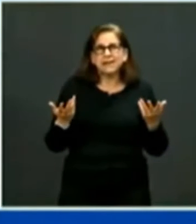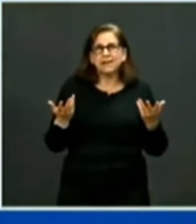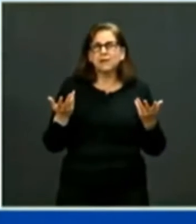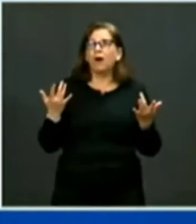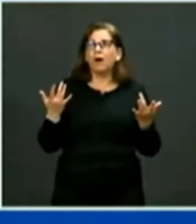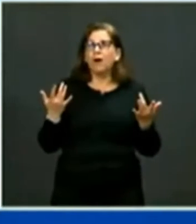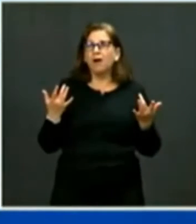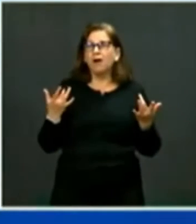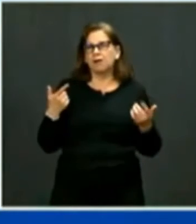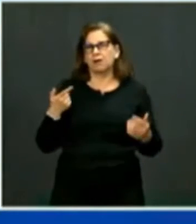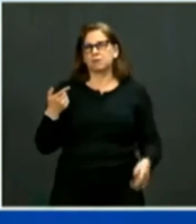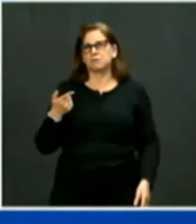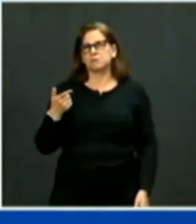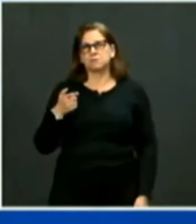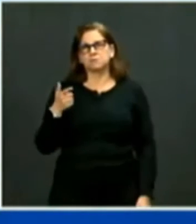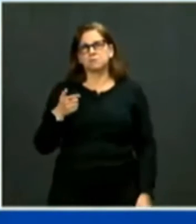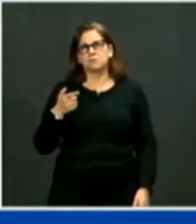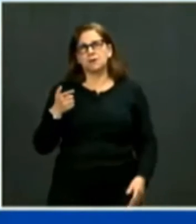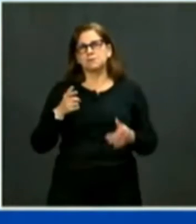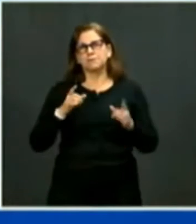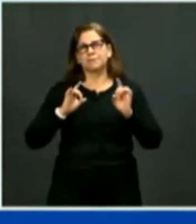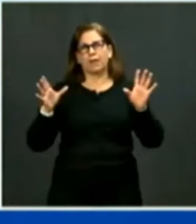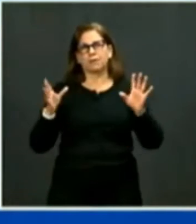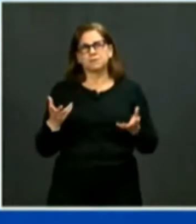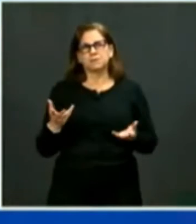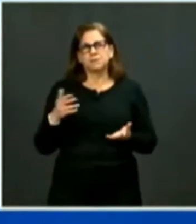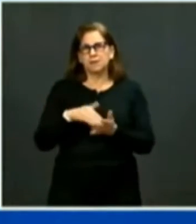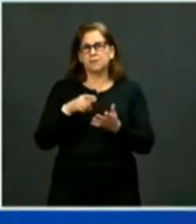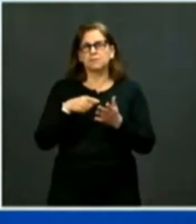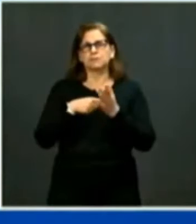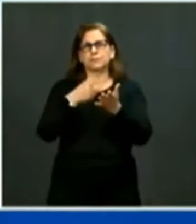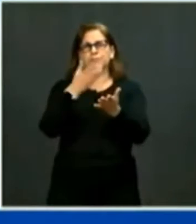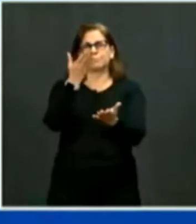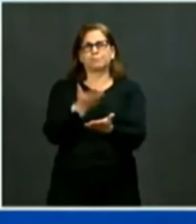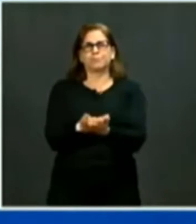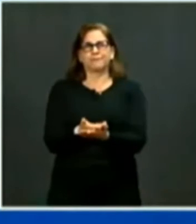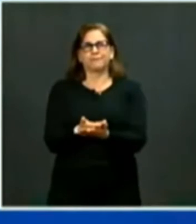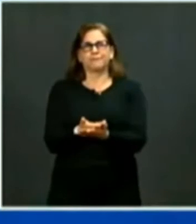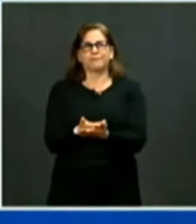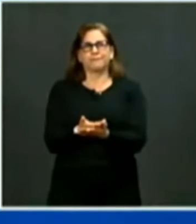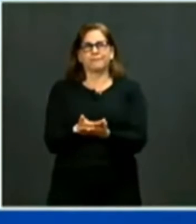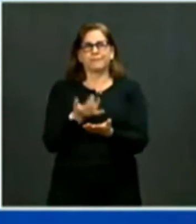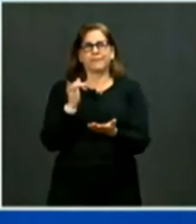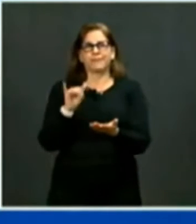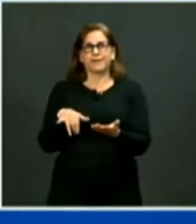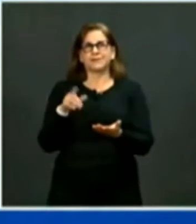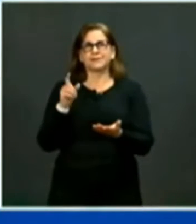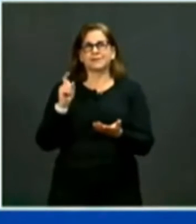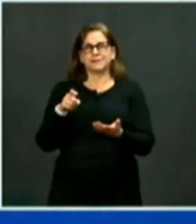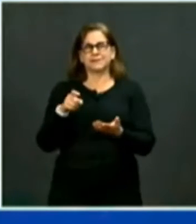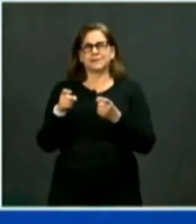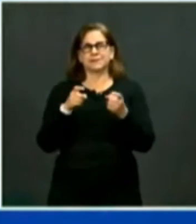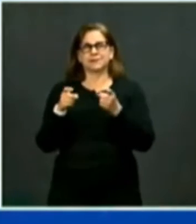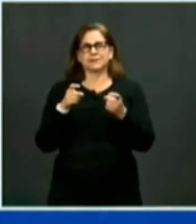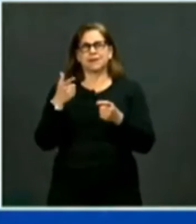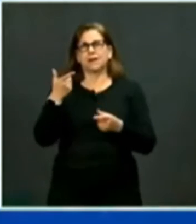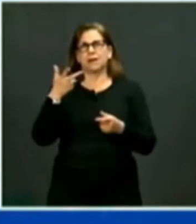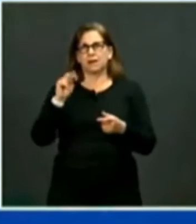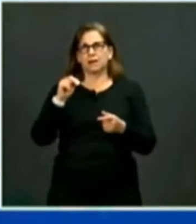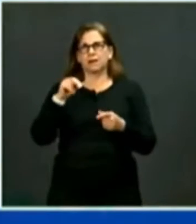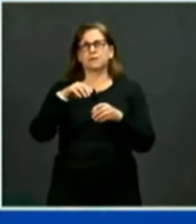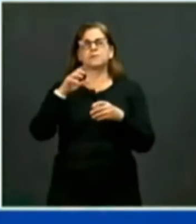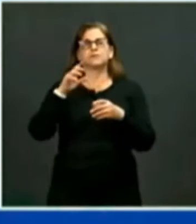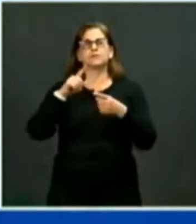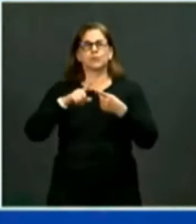gun violence in urban communities. And there are programs that have demonstrated they can reduce homicides by up to 60% in